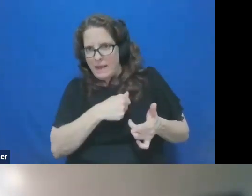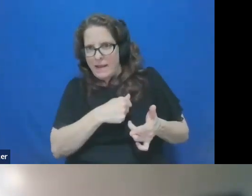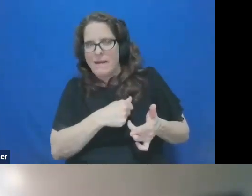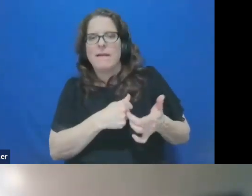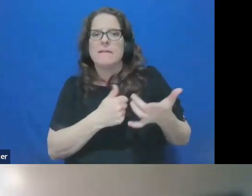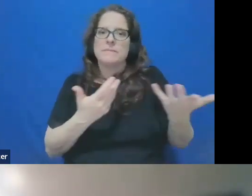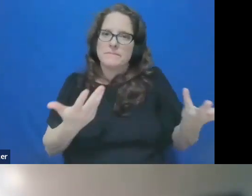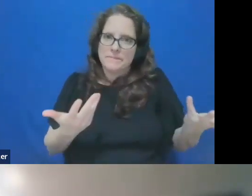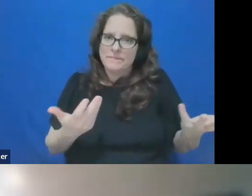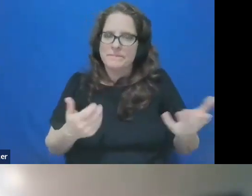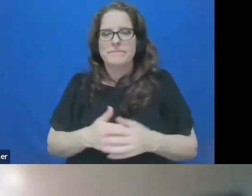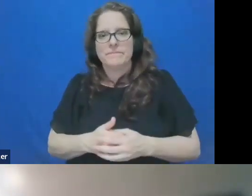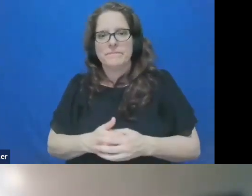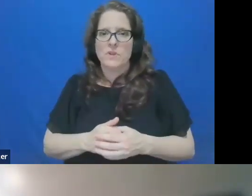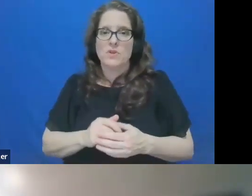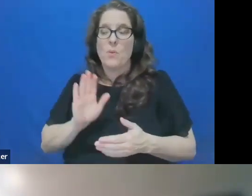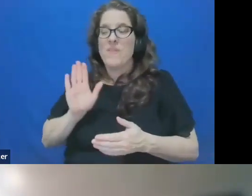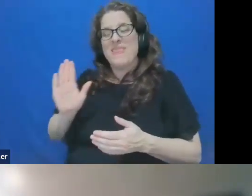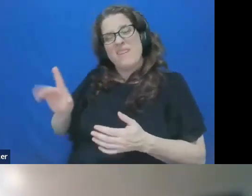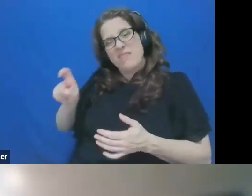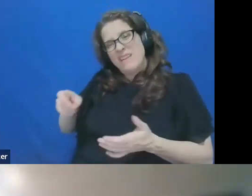change as time goes on.